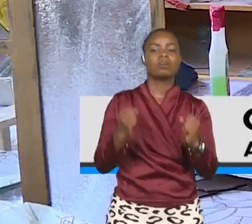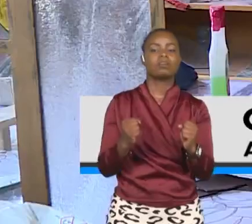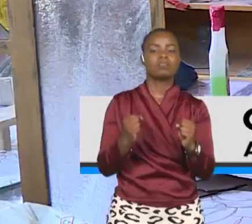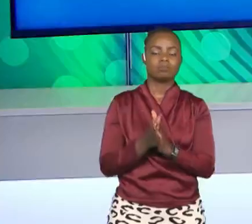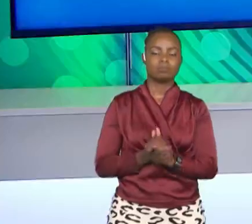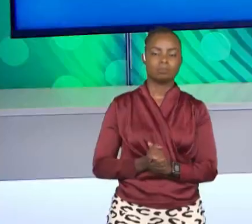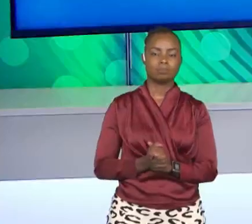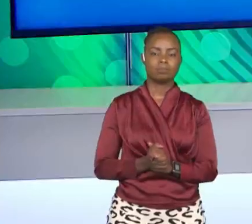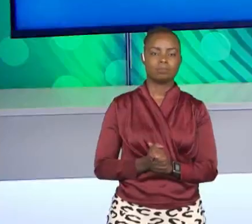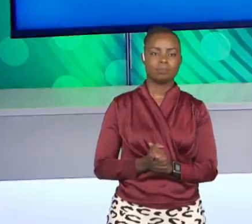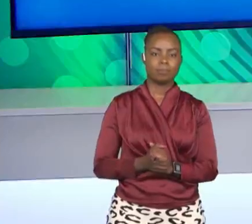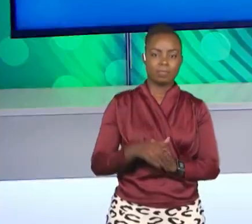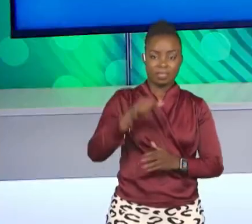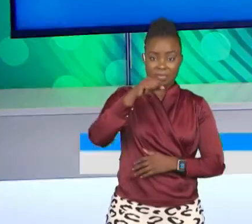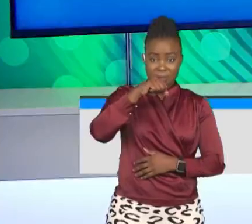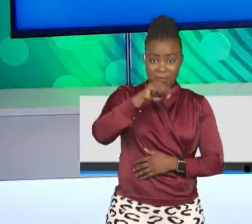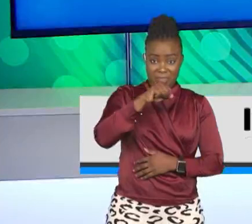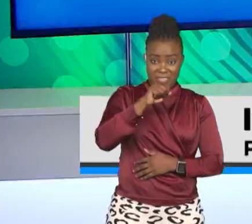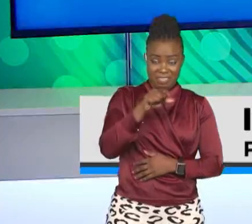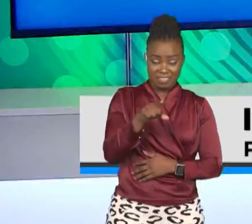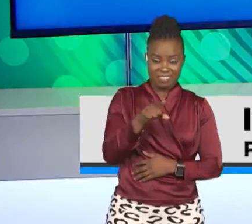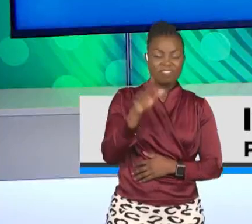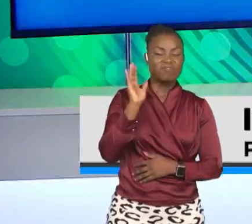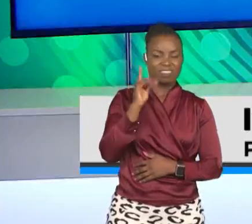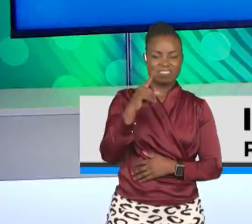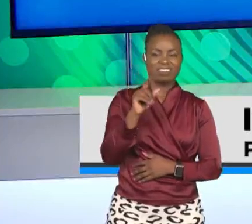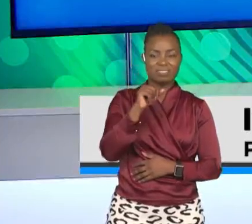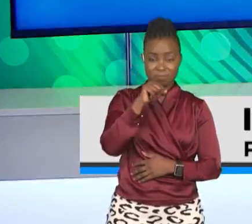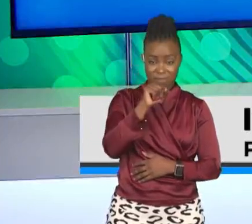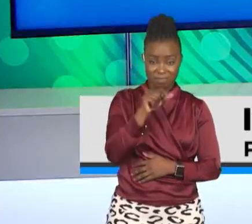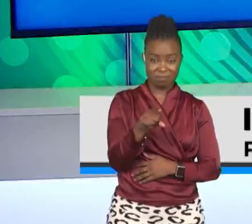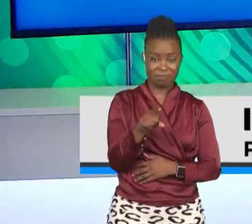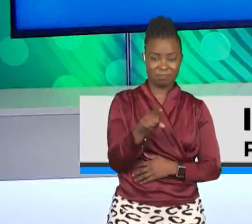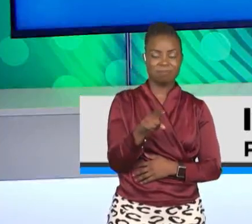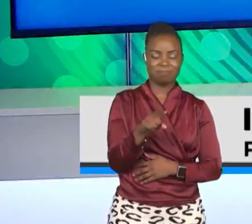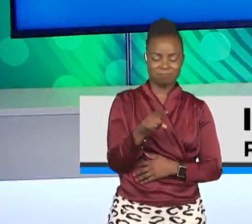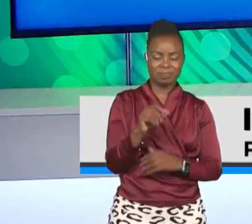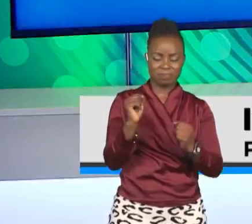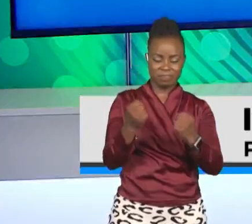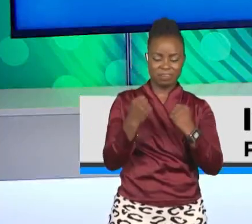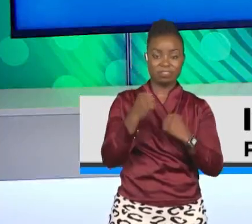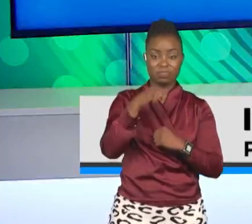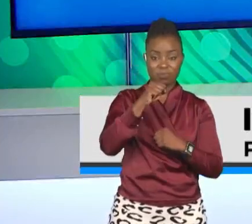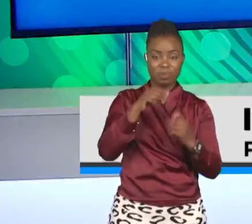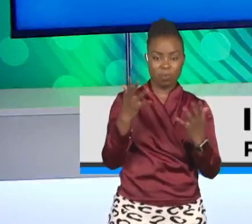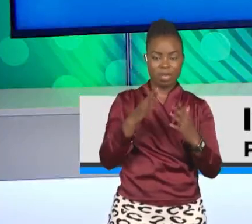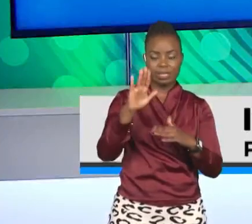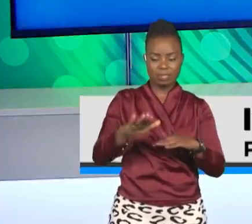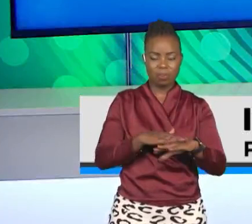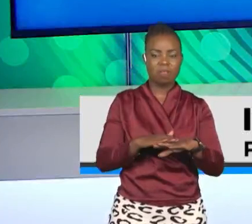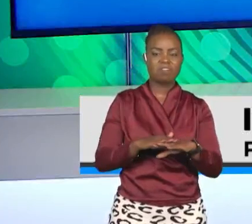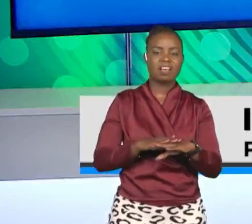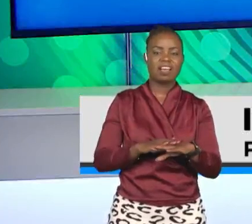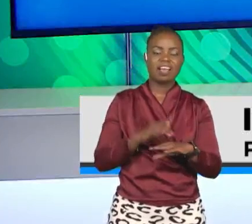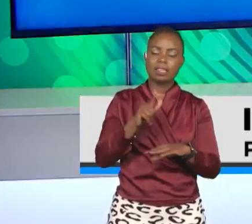determination. Pig Castle. Yes, you heard right. Pig Castle, a rescued pig in South Africa, has become an